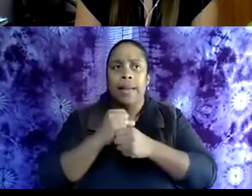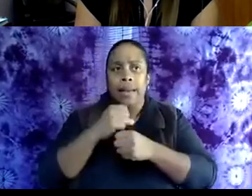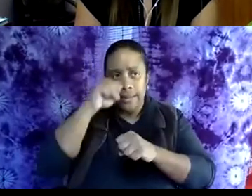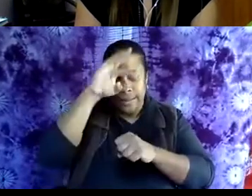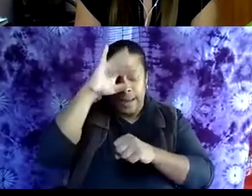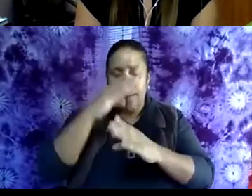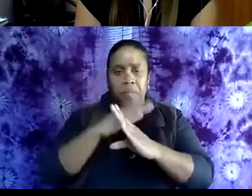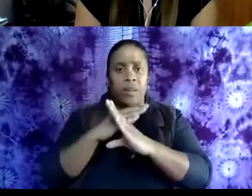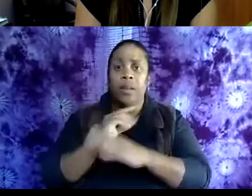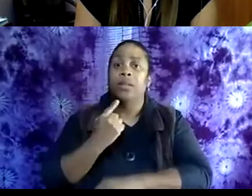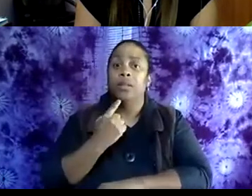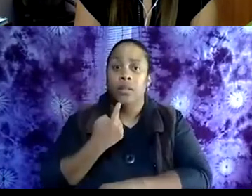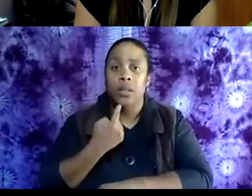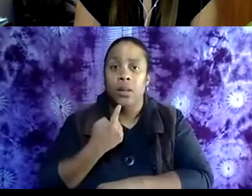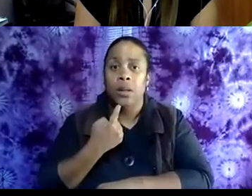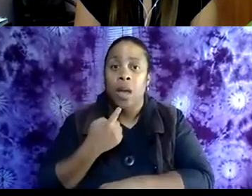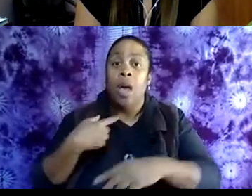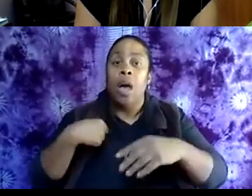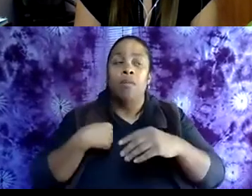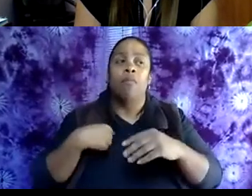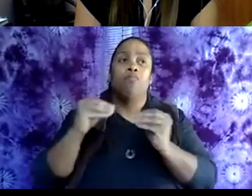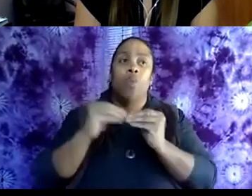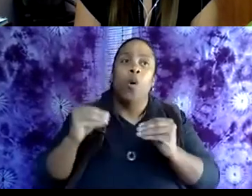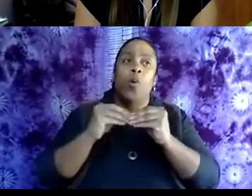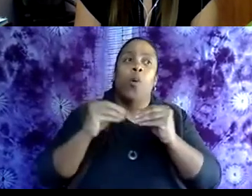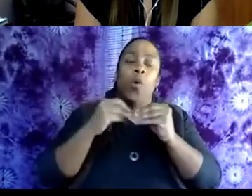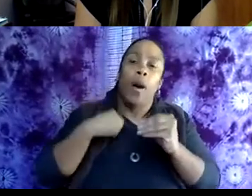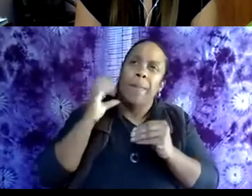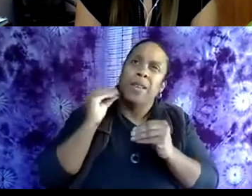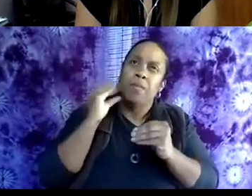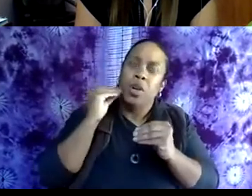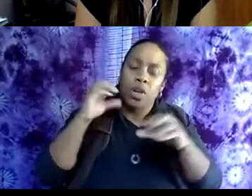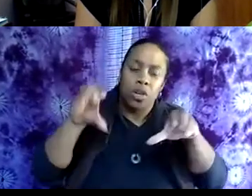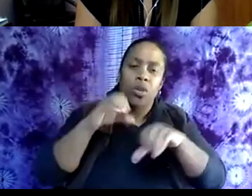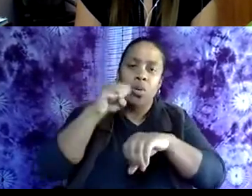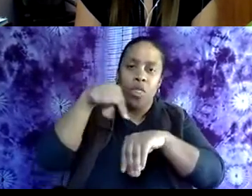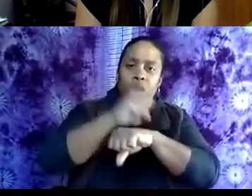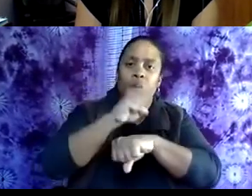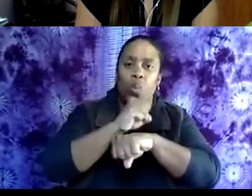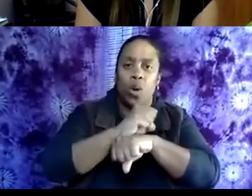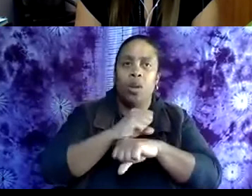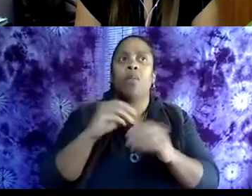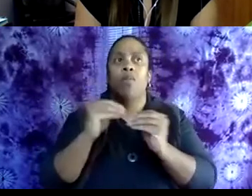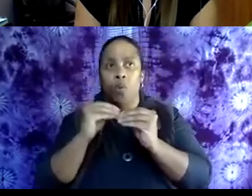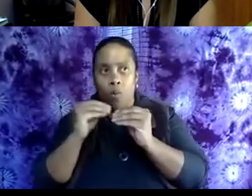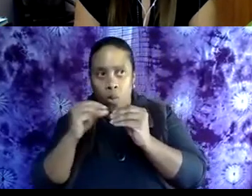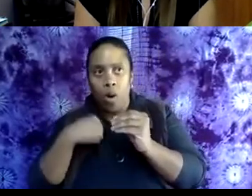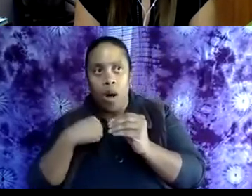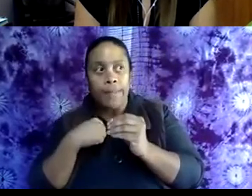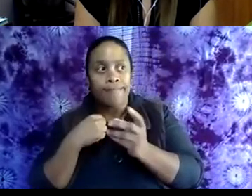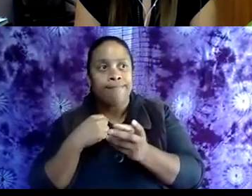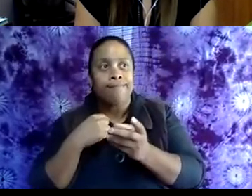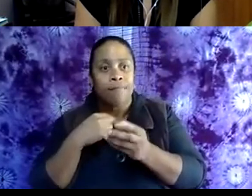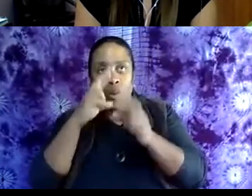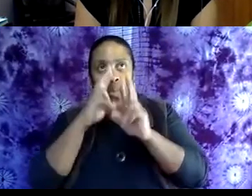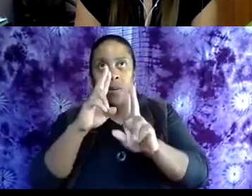more I do this work, the more important psychic protection becomes. So I have great respect for it, and I have